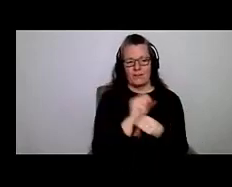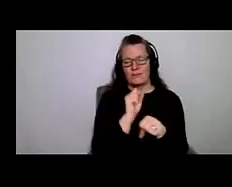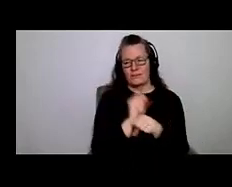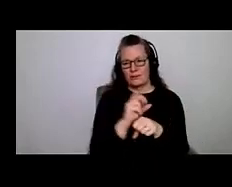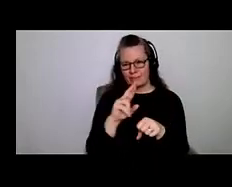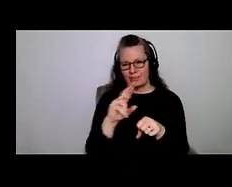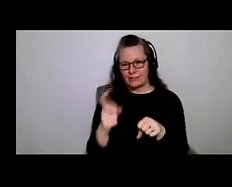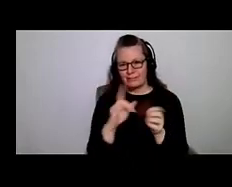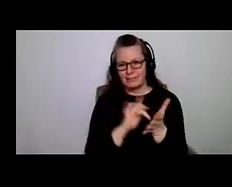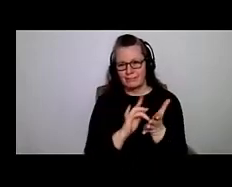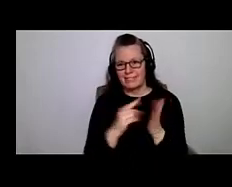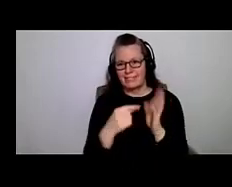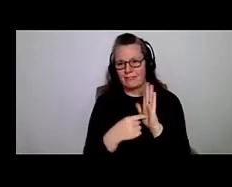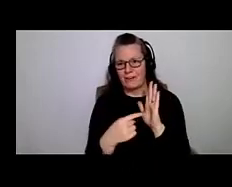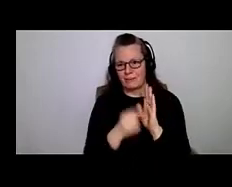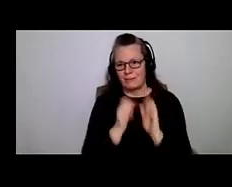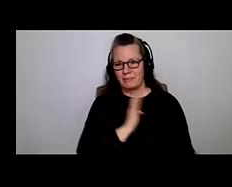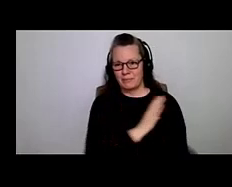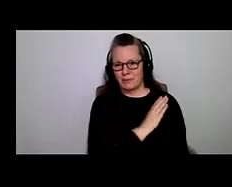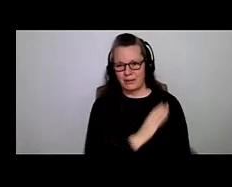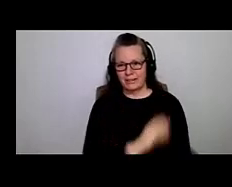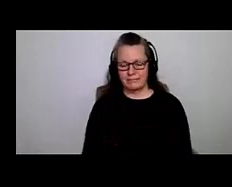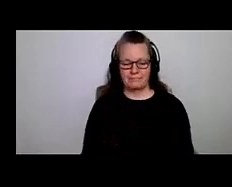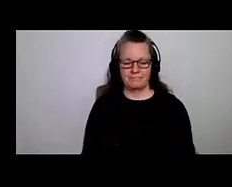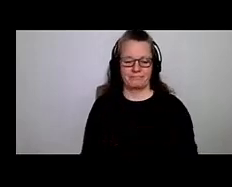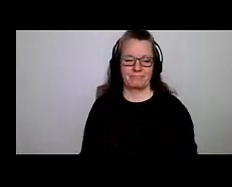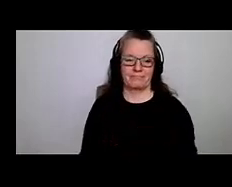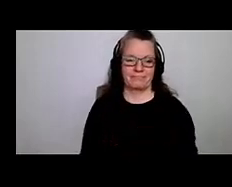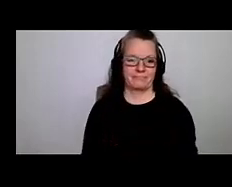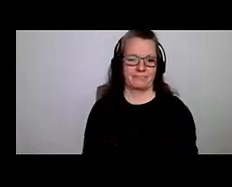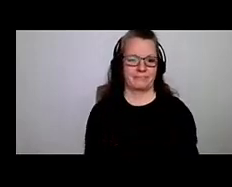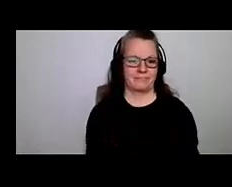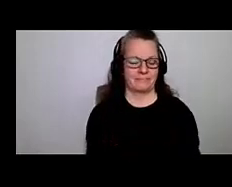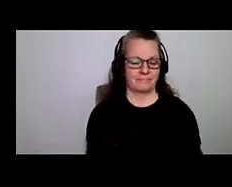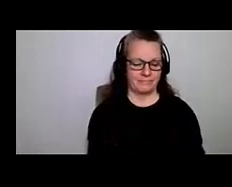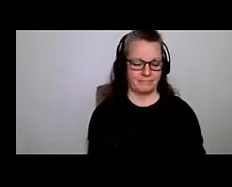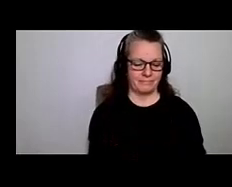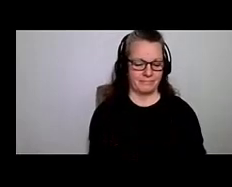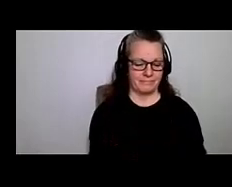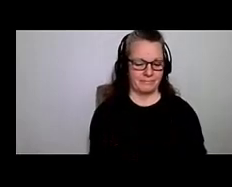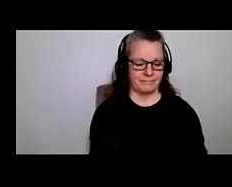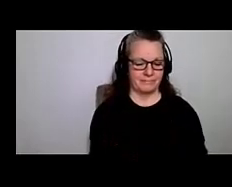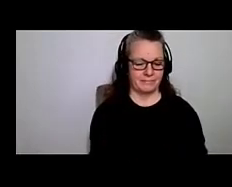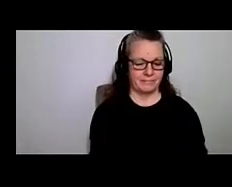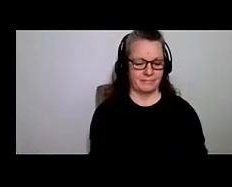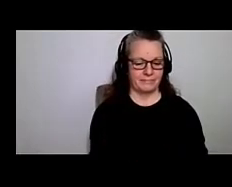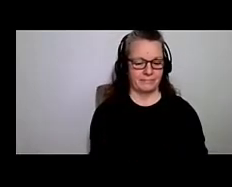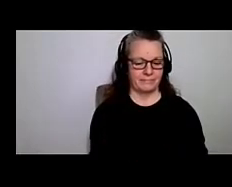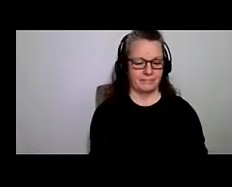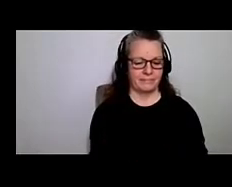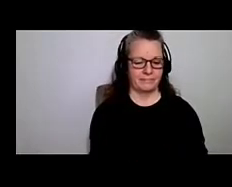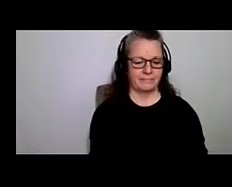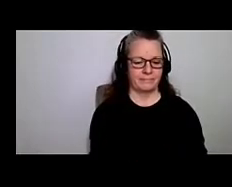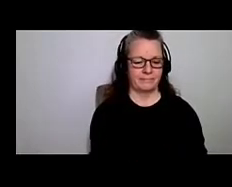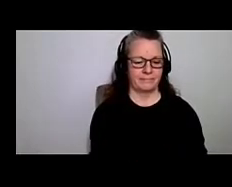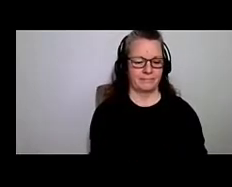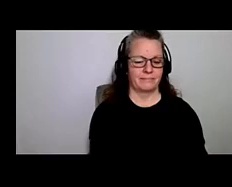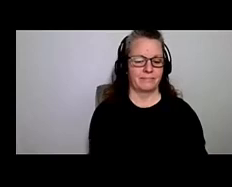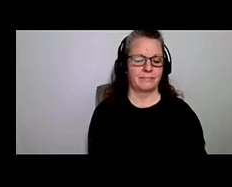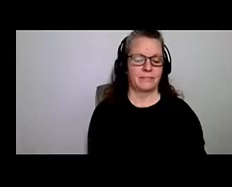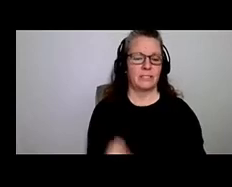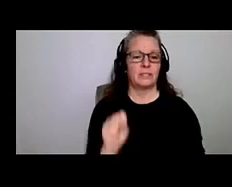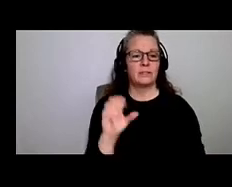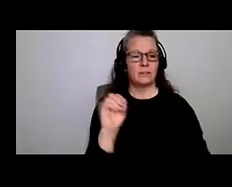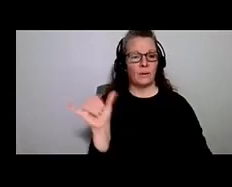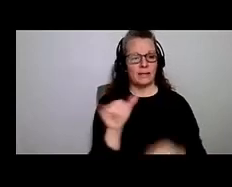Drug Affordability Board. And we can go to the next slide. So as Executive Director Bimsteffer said, the